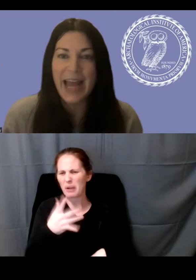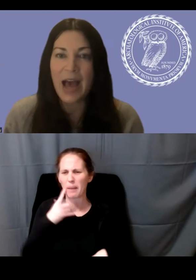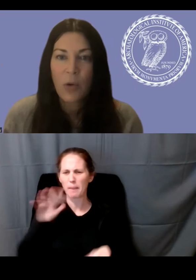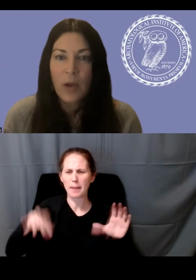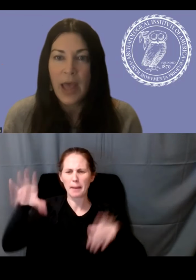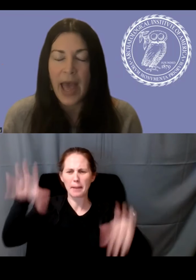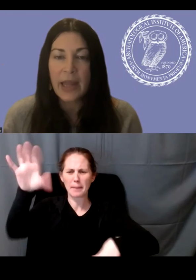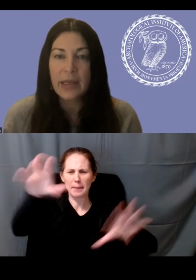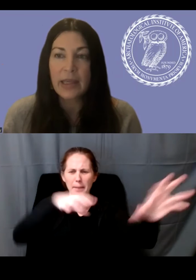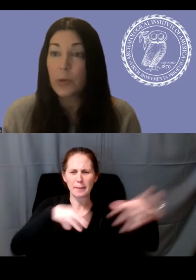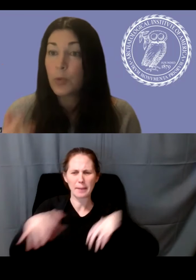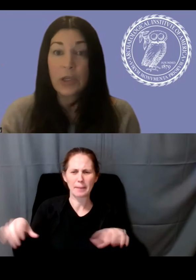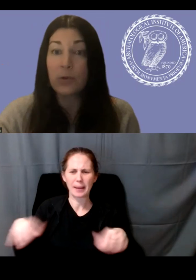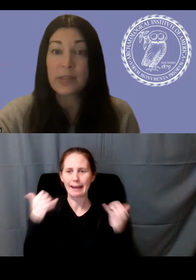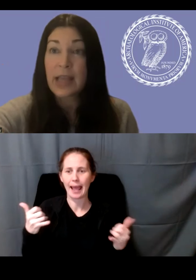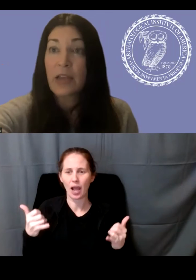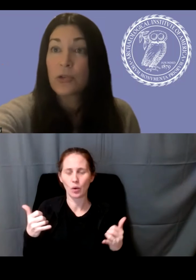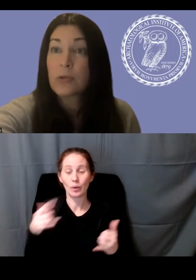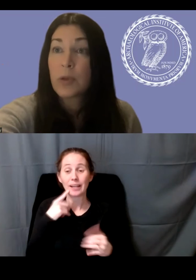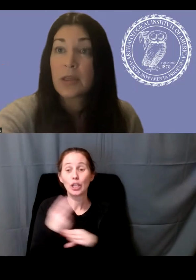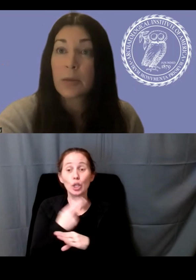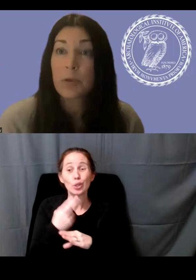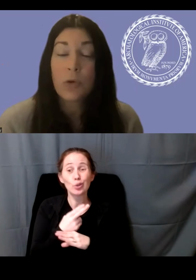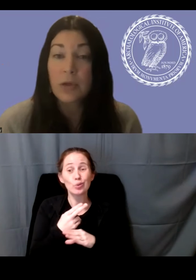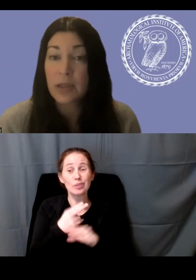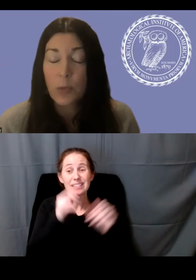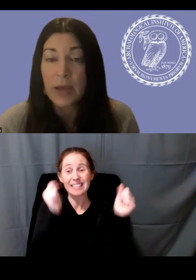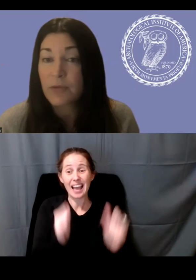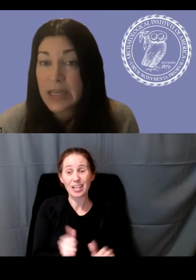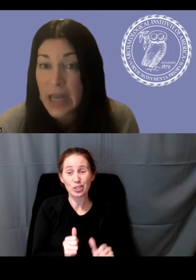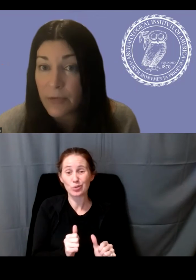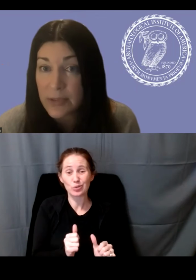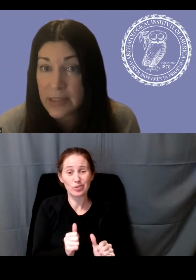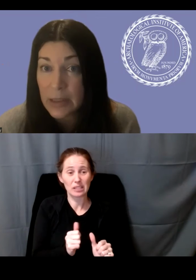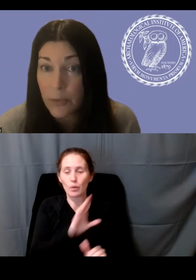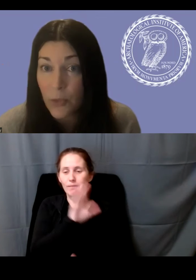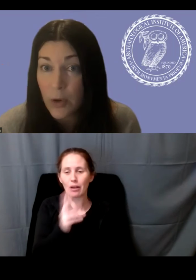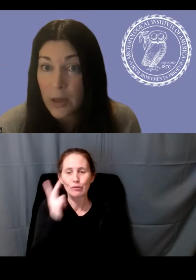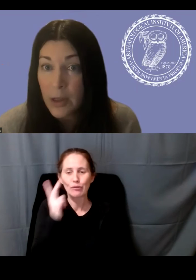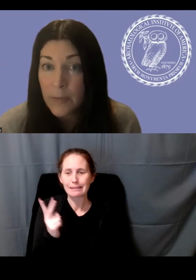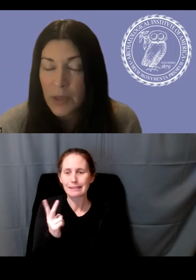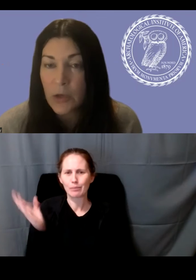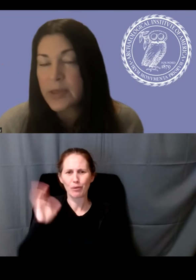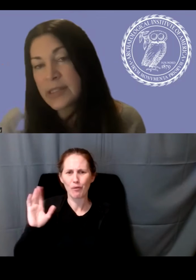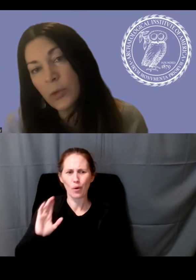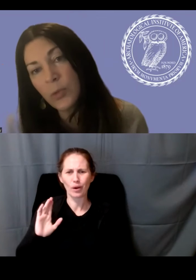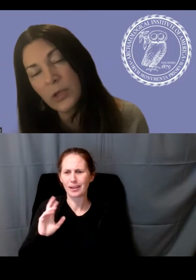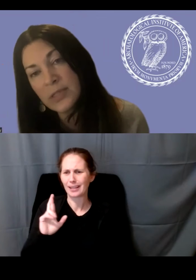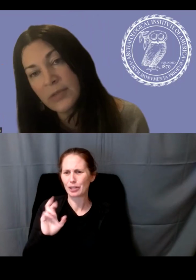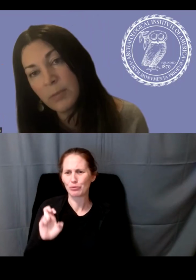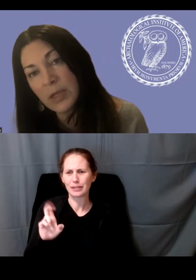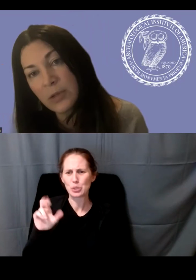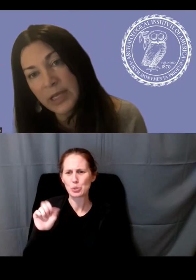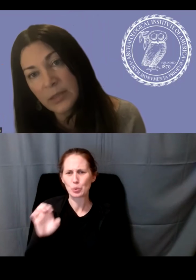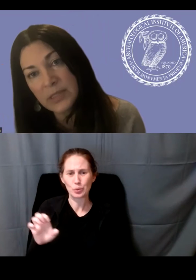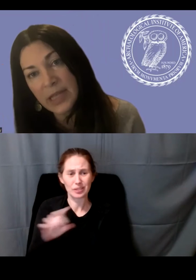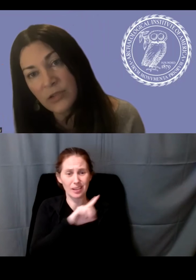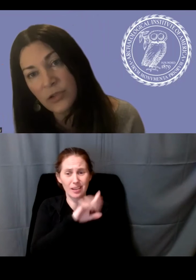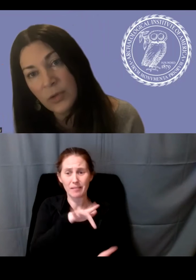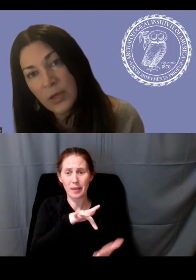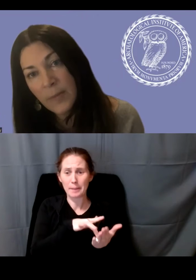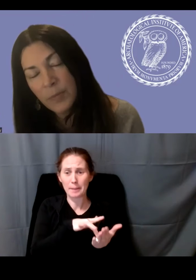it now. And he reused statues with an impunity that we have never seen before. Here we see a reuse of a Middle